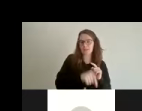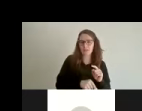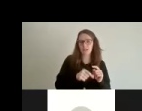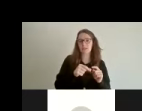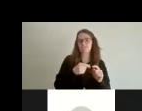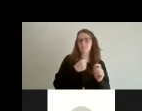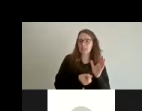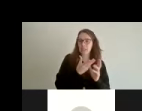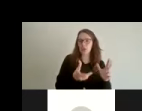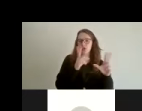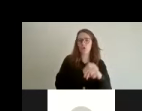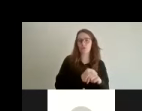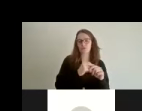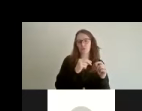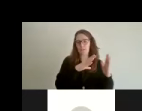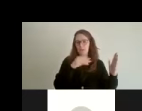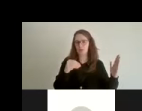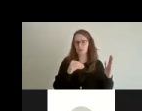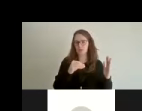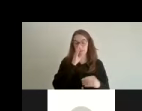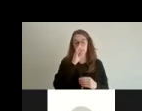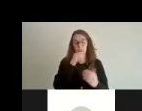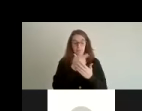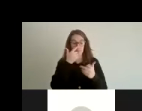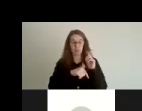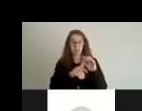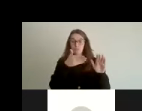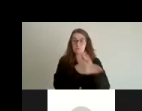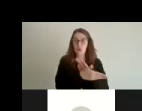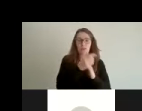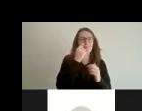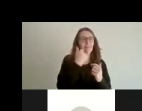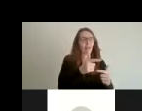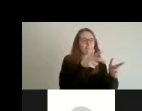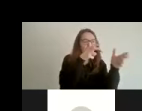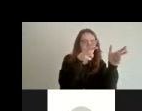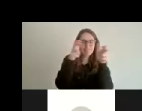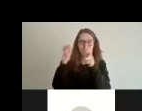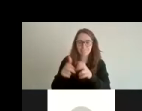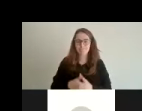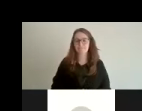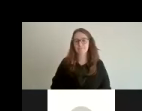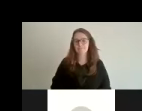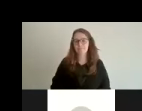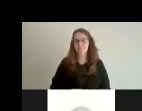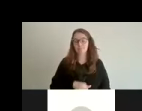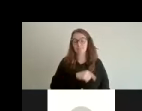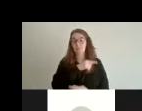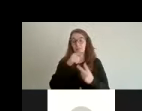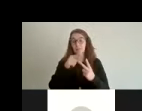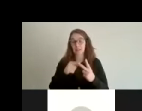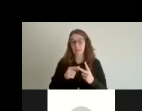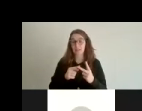out, create role models for other young people. Why do we not include the